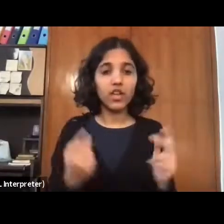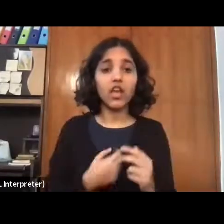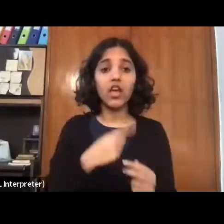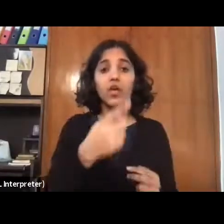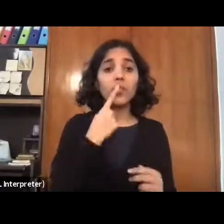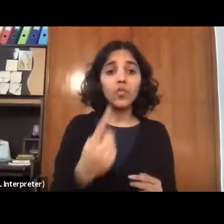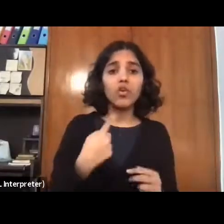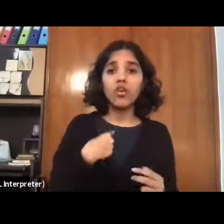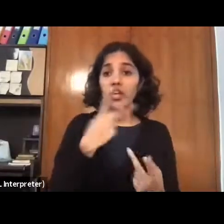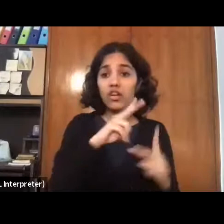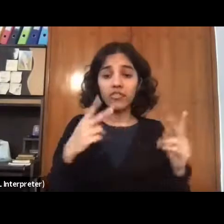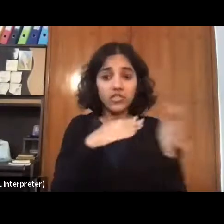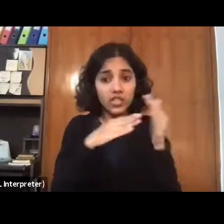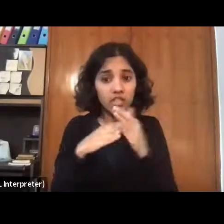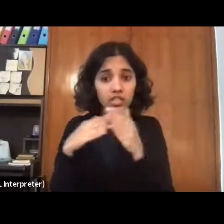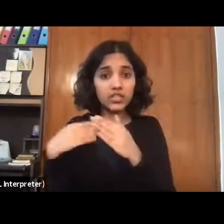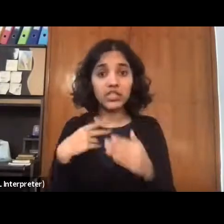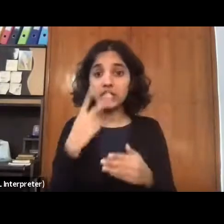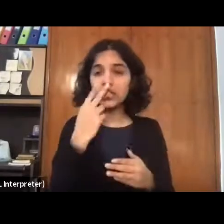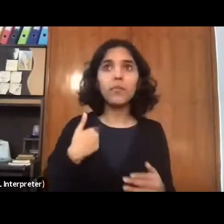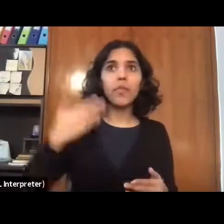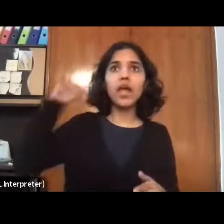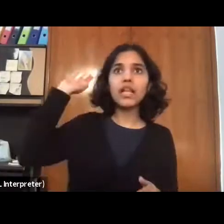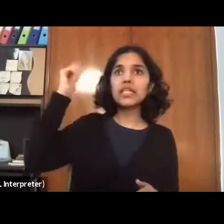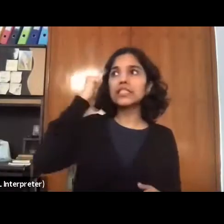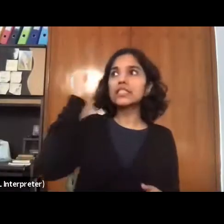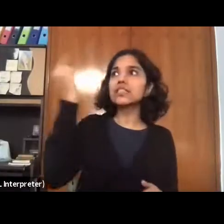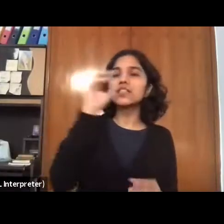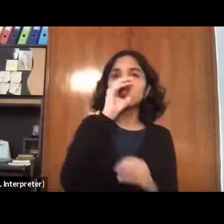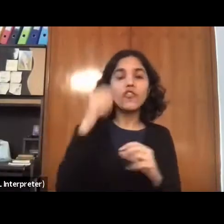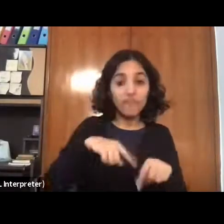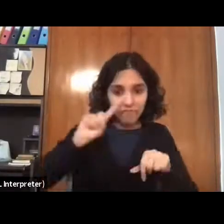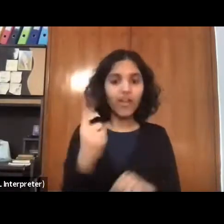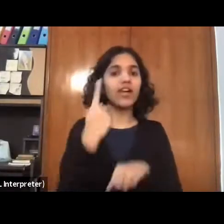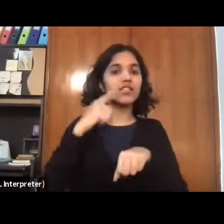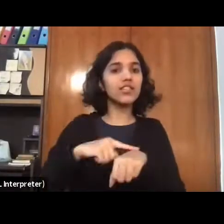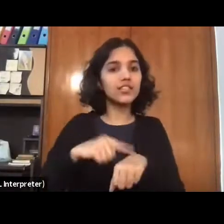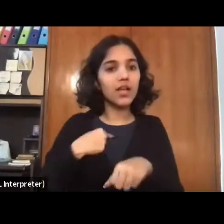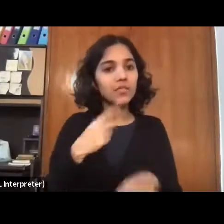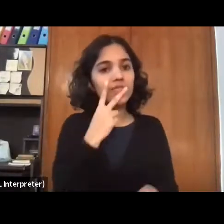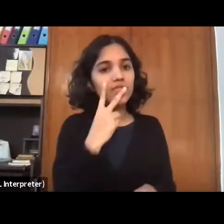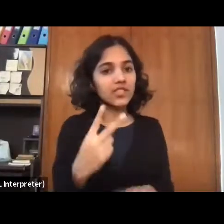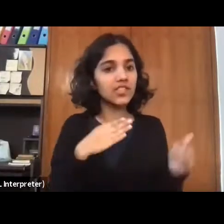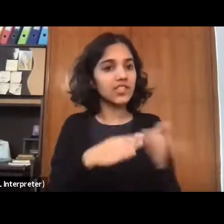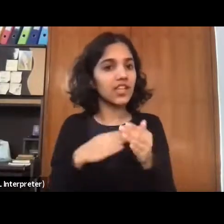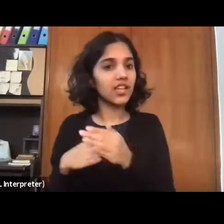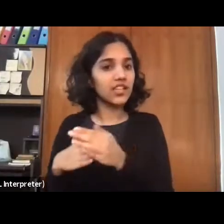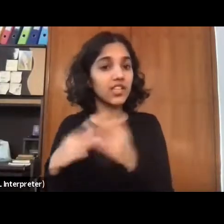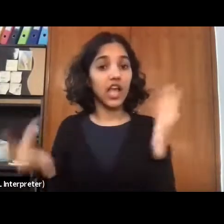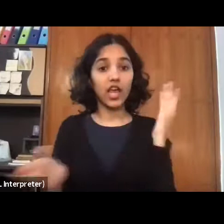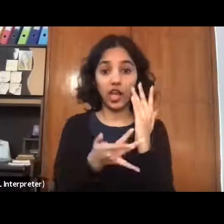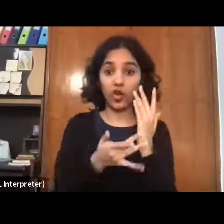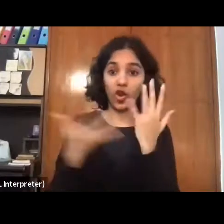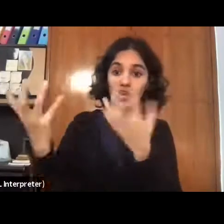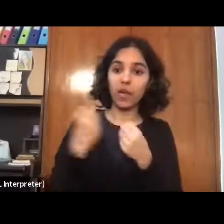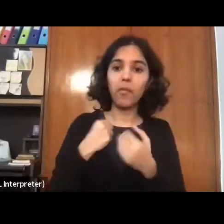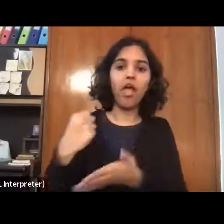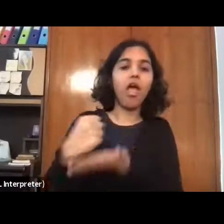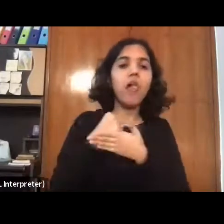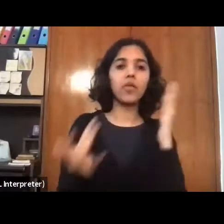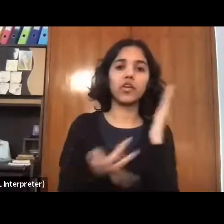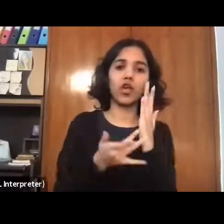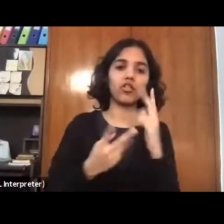the biggest challenges that we never have ever seen. But as I said, technology came to our rescue,